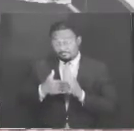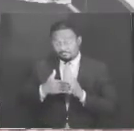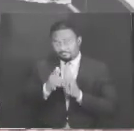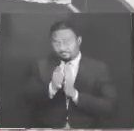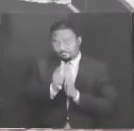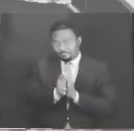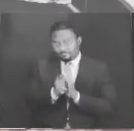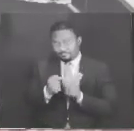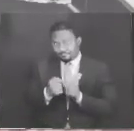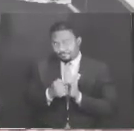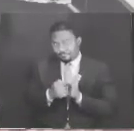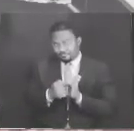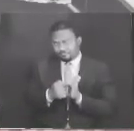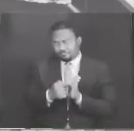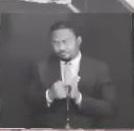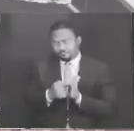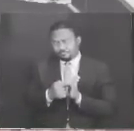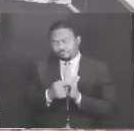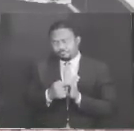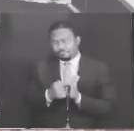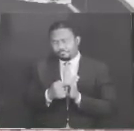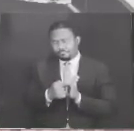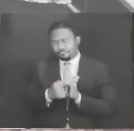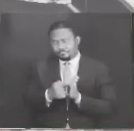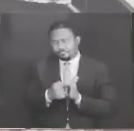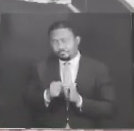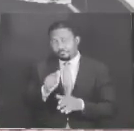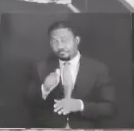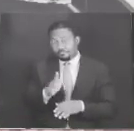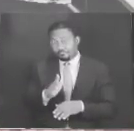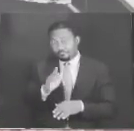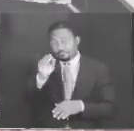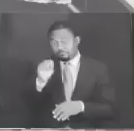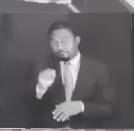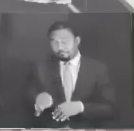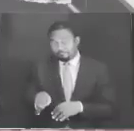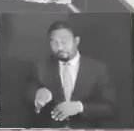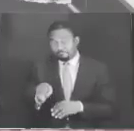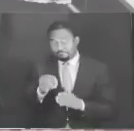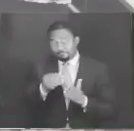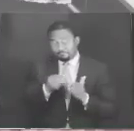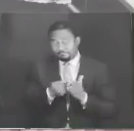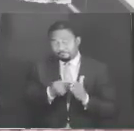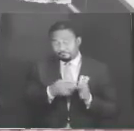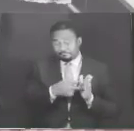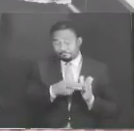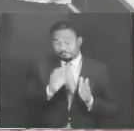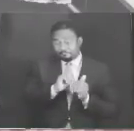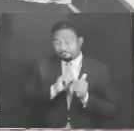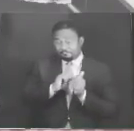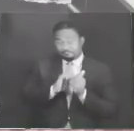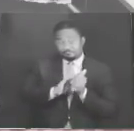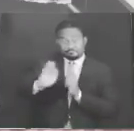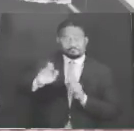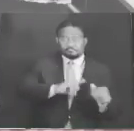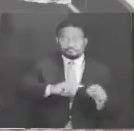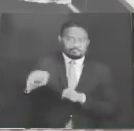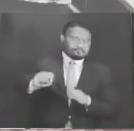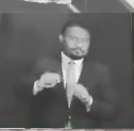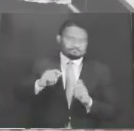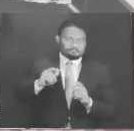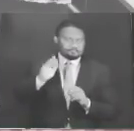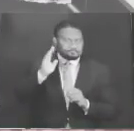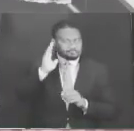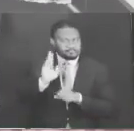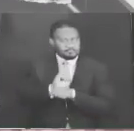are as follows. The Speaker, 25% of the amount transferred to the district assemblies is to be